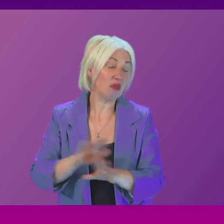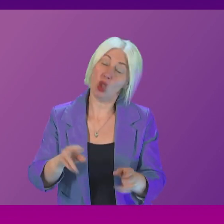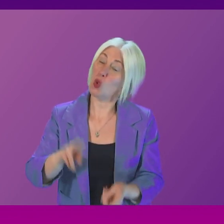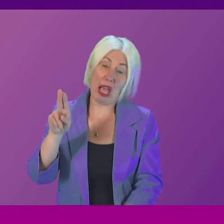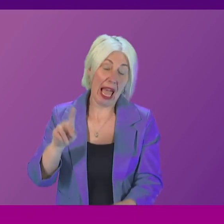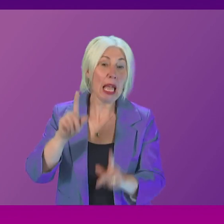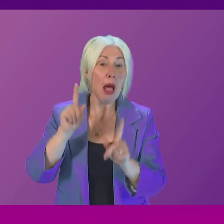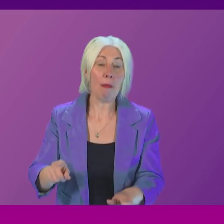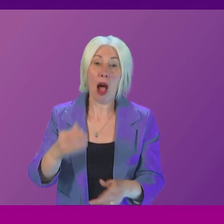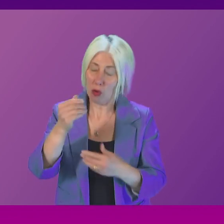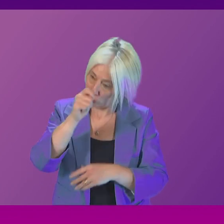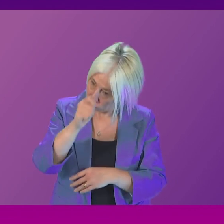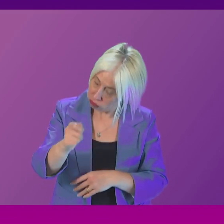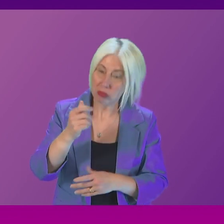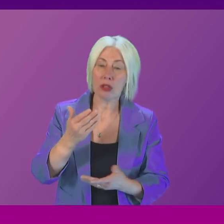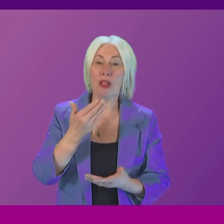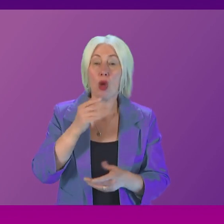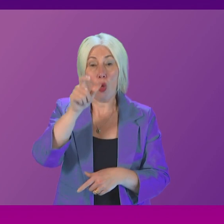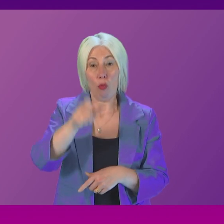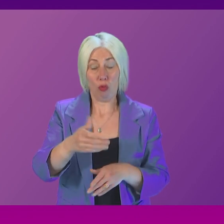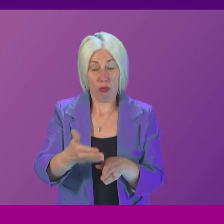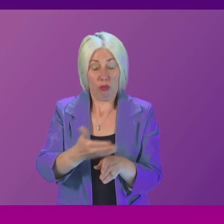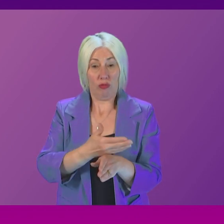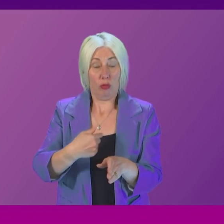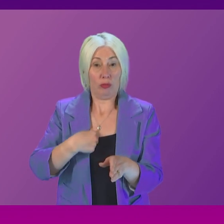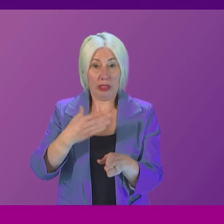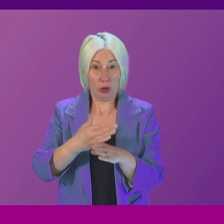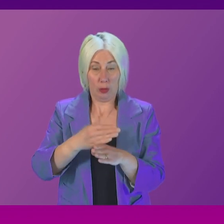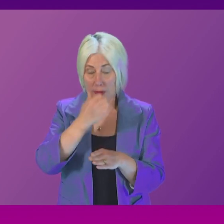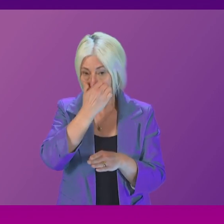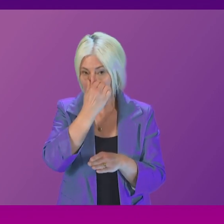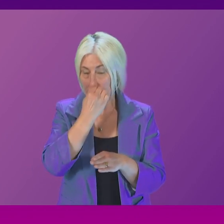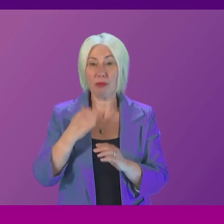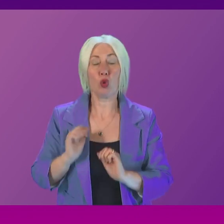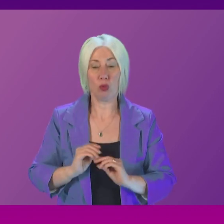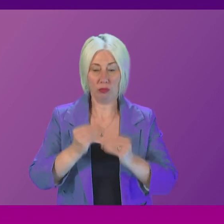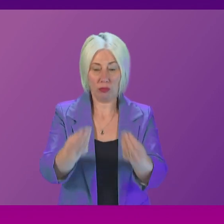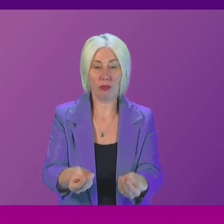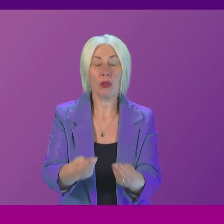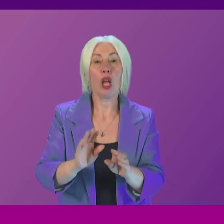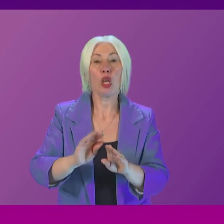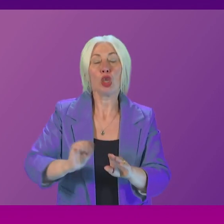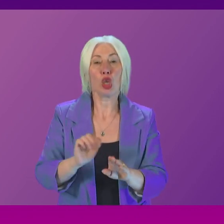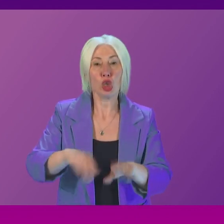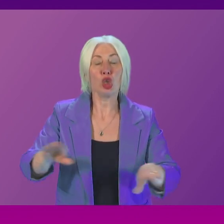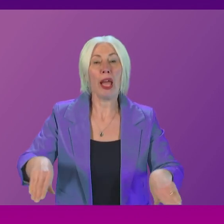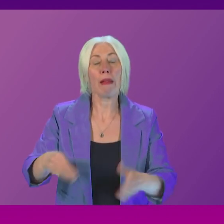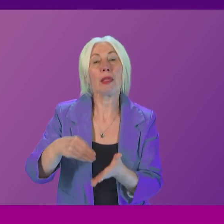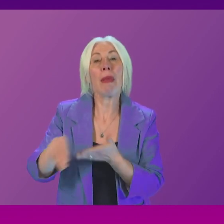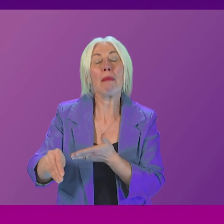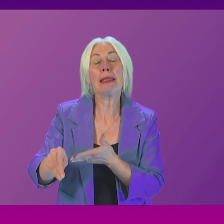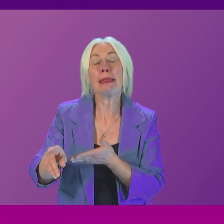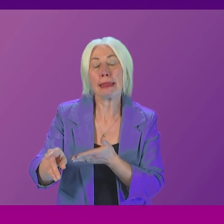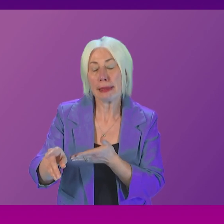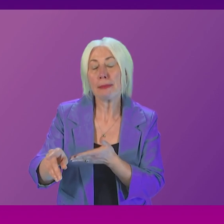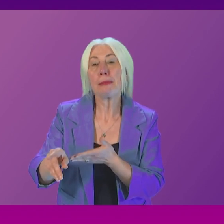pay tribute to my predecessor in particular, who brought forward that Scottish Child Payment. It